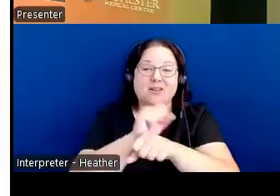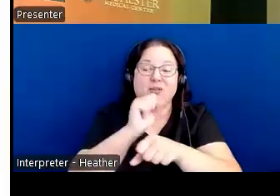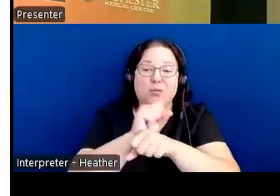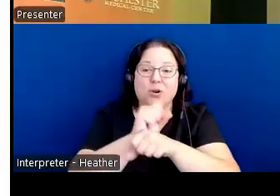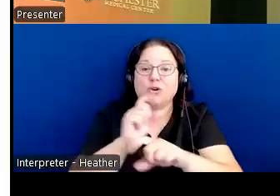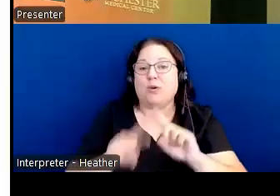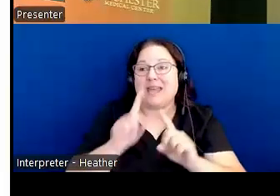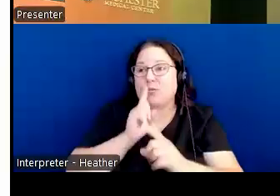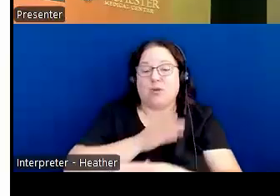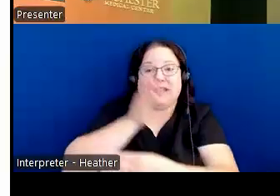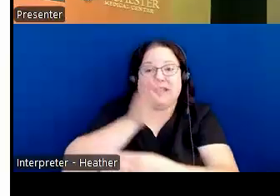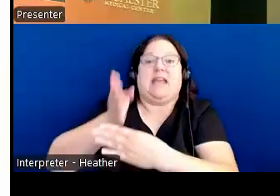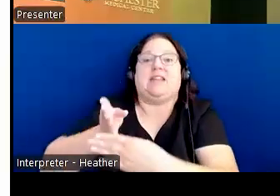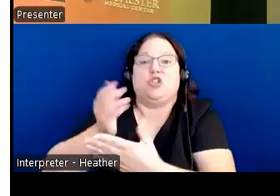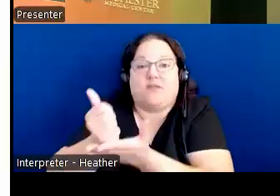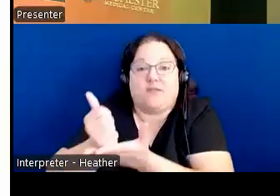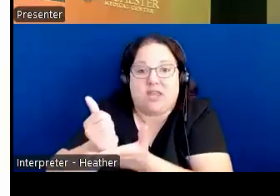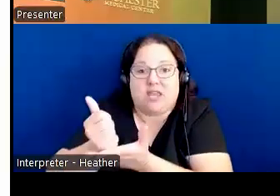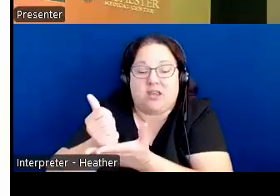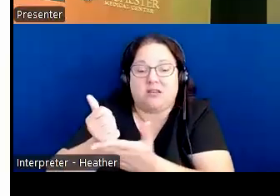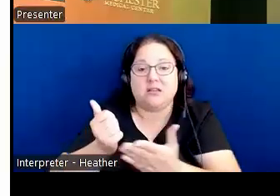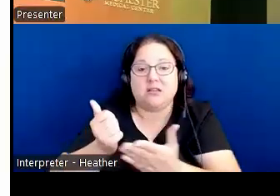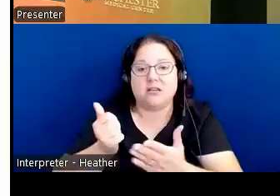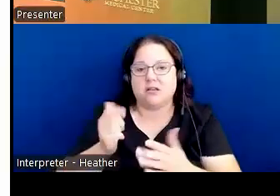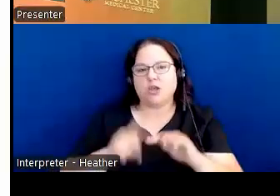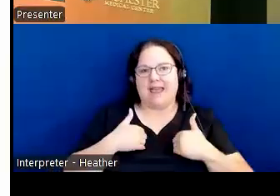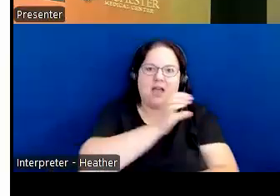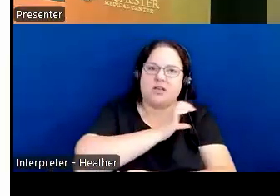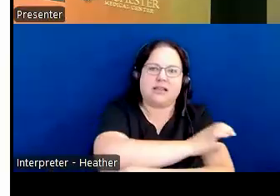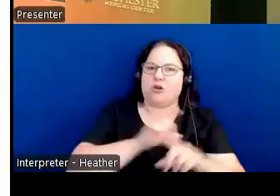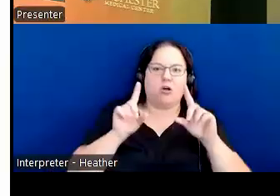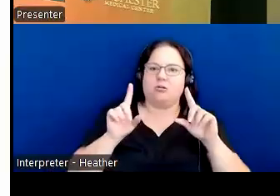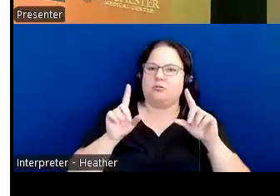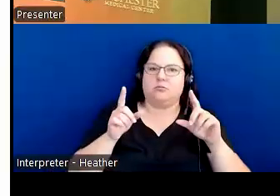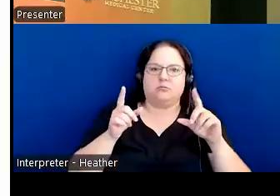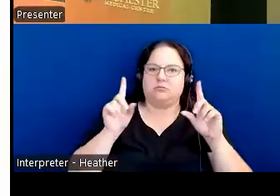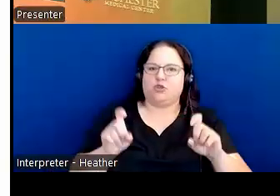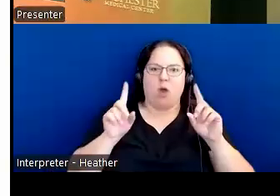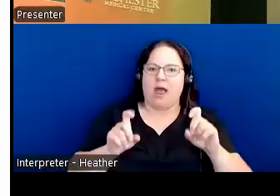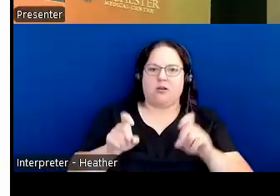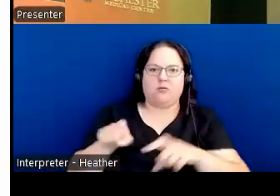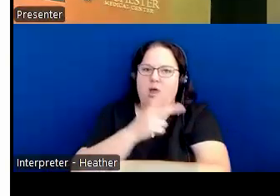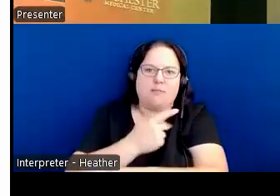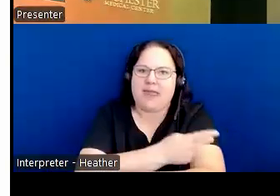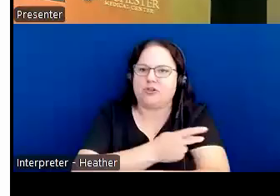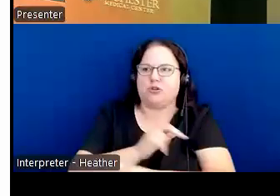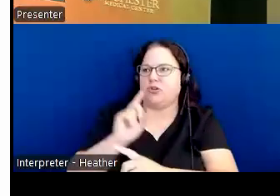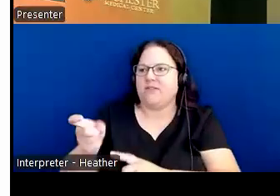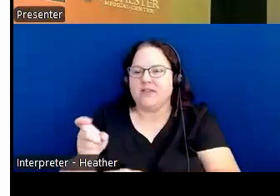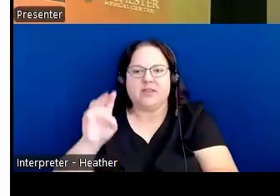intervene. But we can't run clinical trials on patients in terms of giving them methadone or giving them